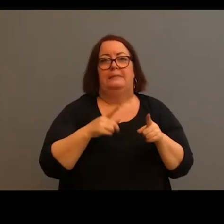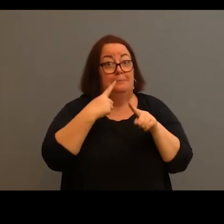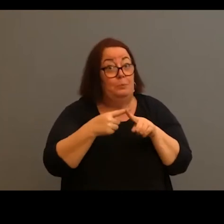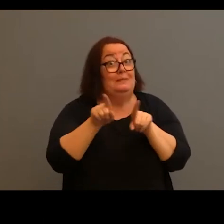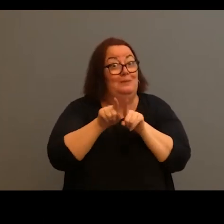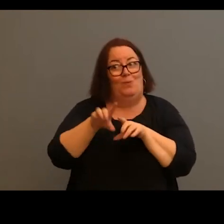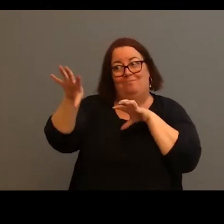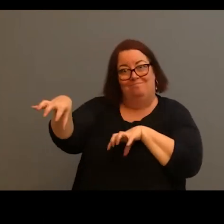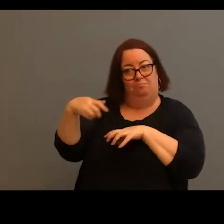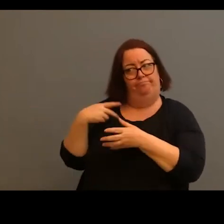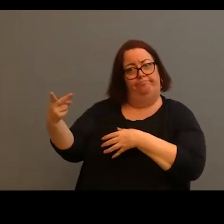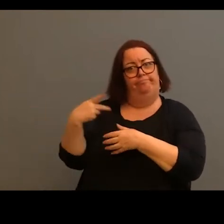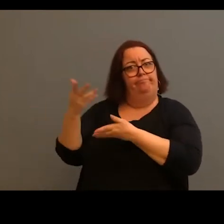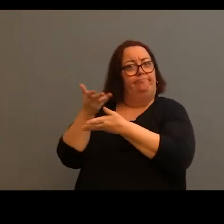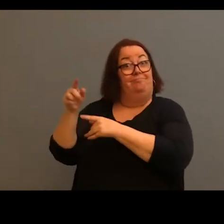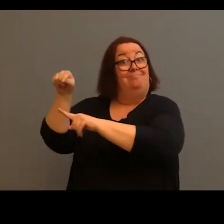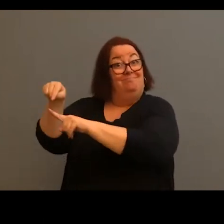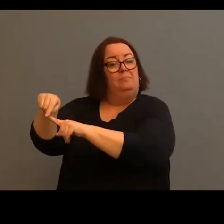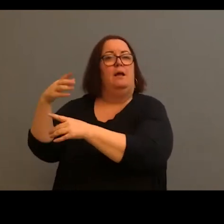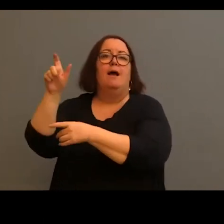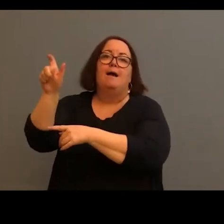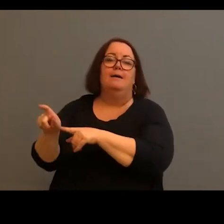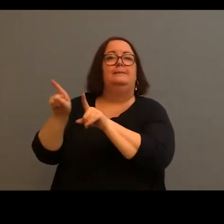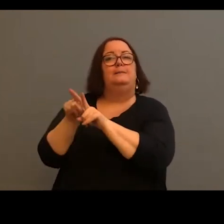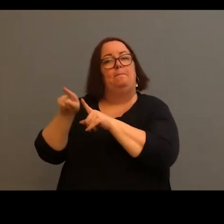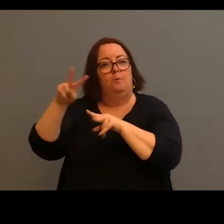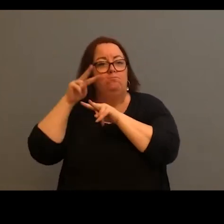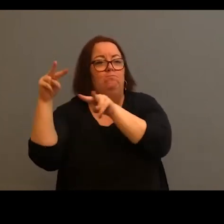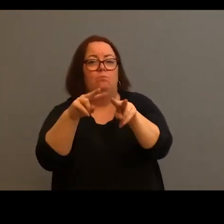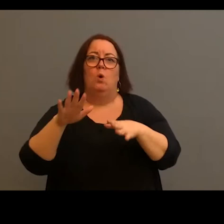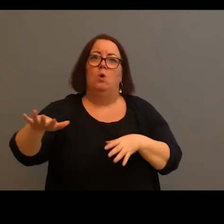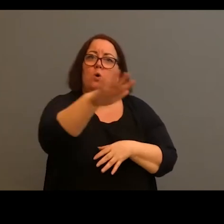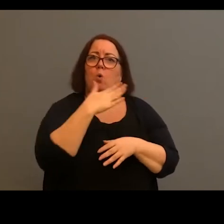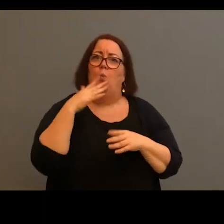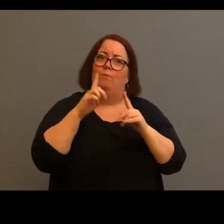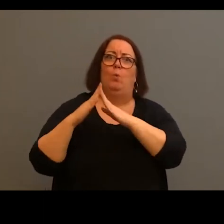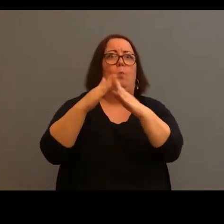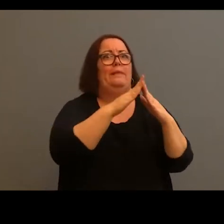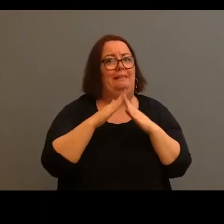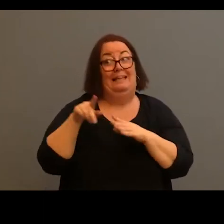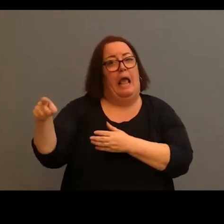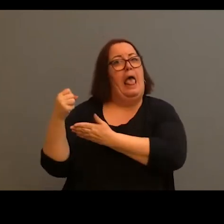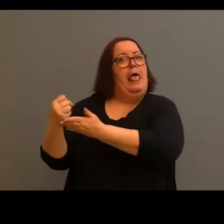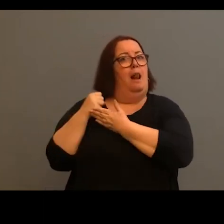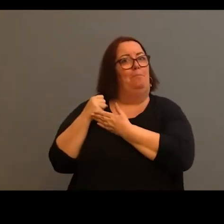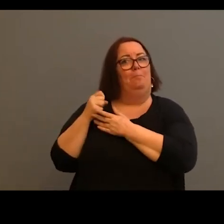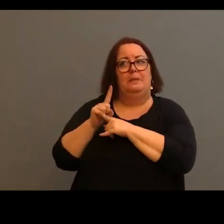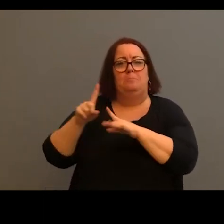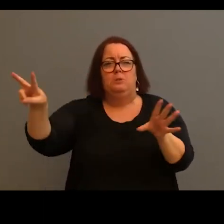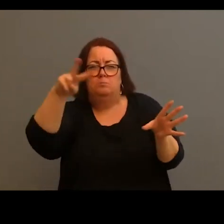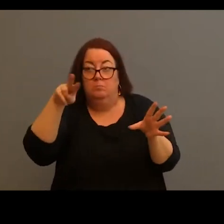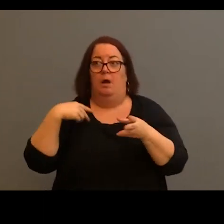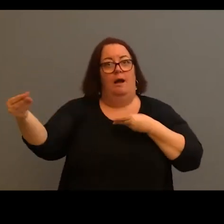certainly challenges us to do more. Universal design is not something that each ministry or sector can